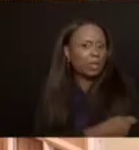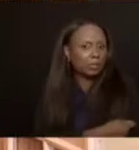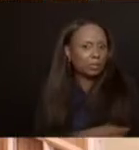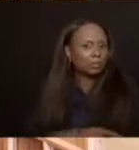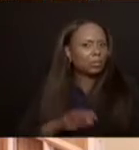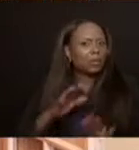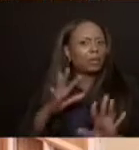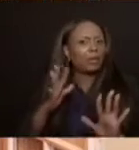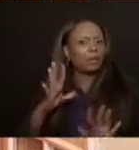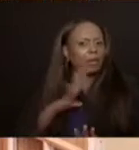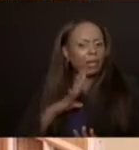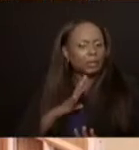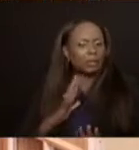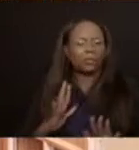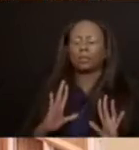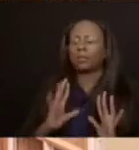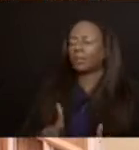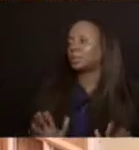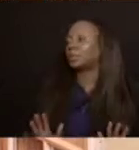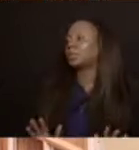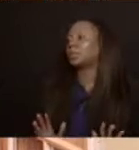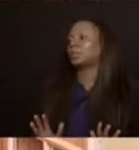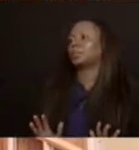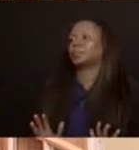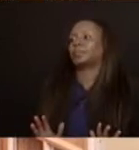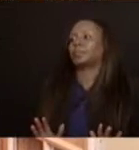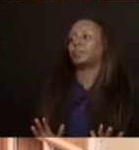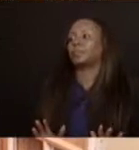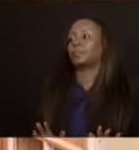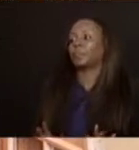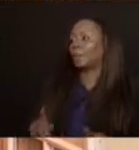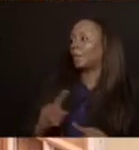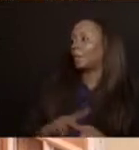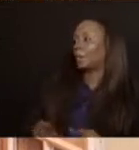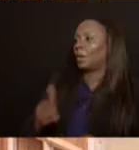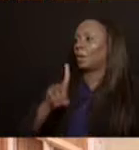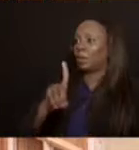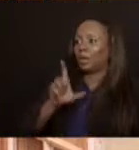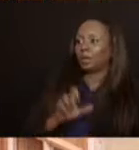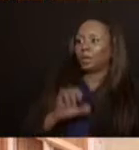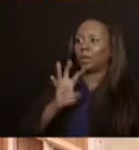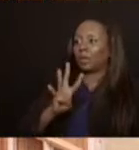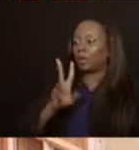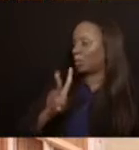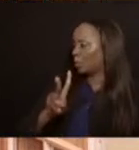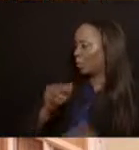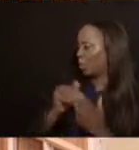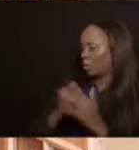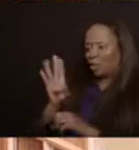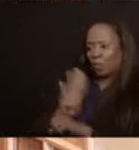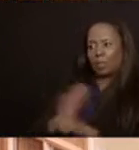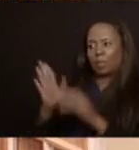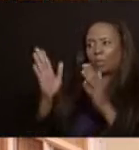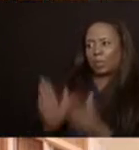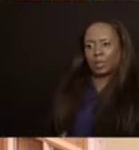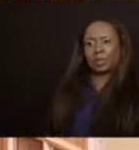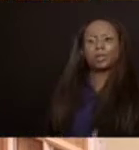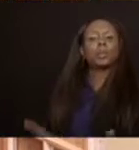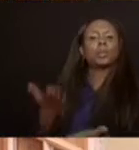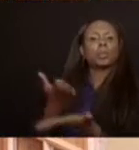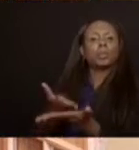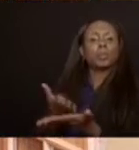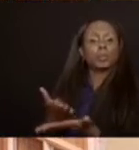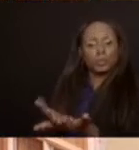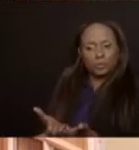But equally, we're also asserting now that 142,000 Barbadians have already shown that they are